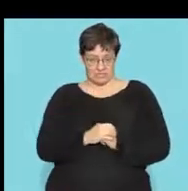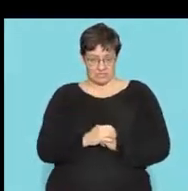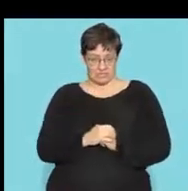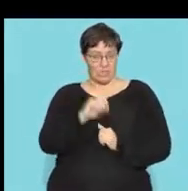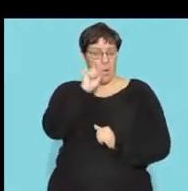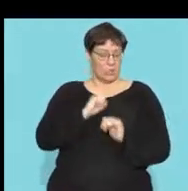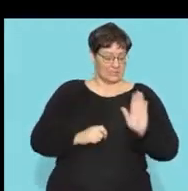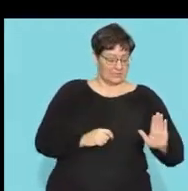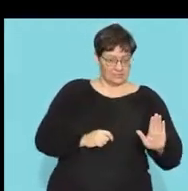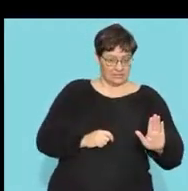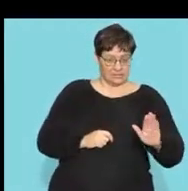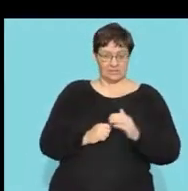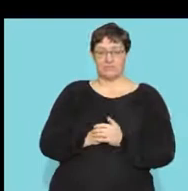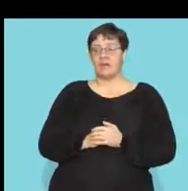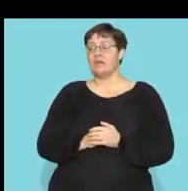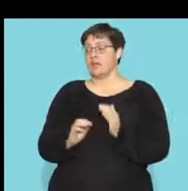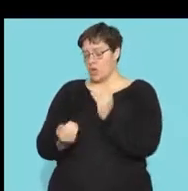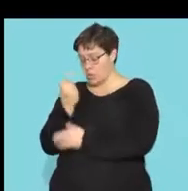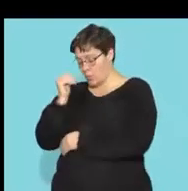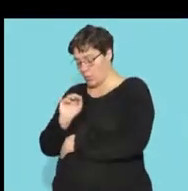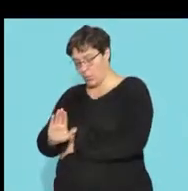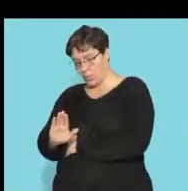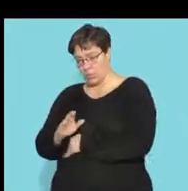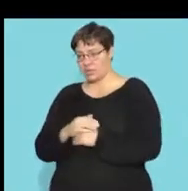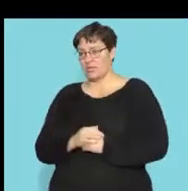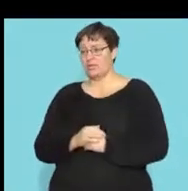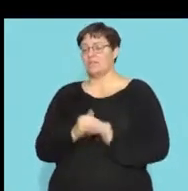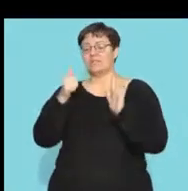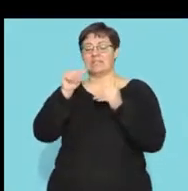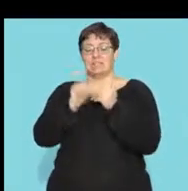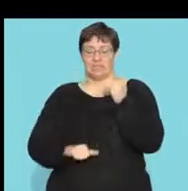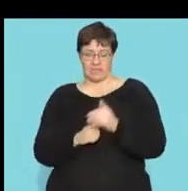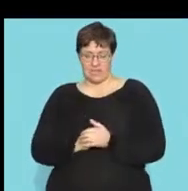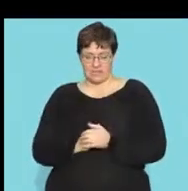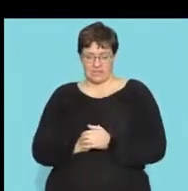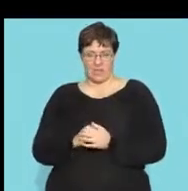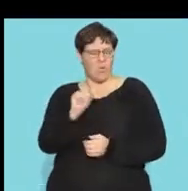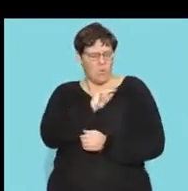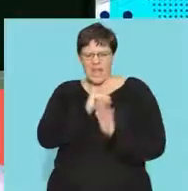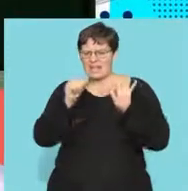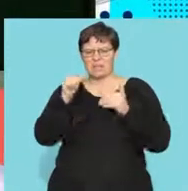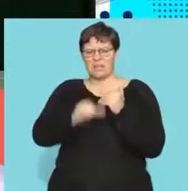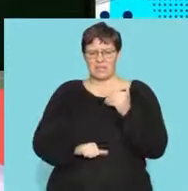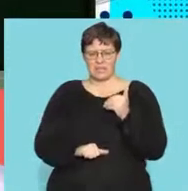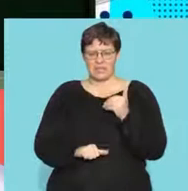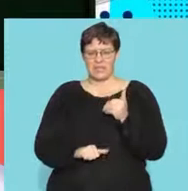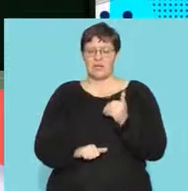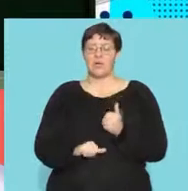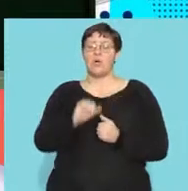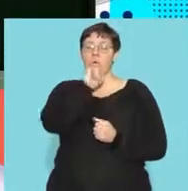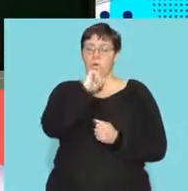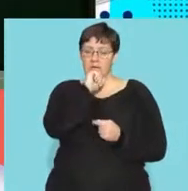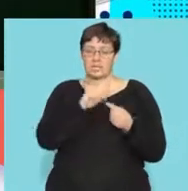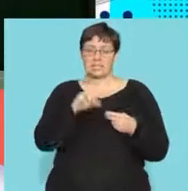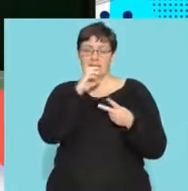the old rental. Let's take the new into consideration. The new was for 6 months. Why 6 months? Watch,